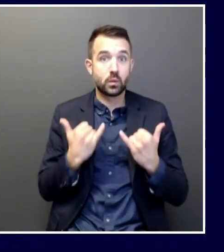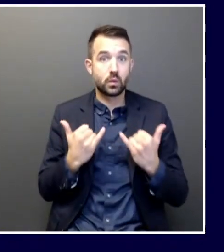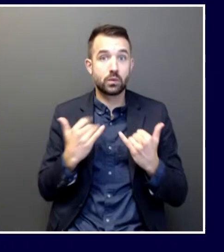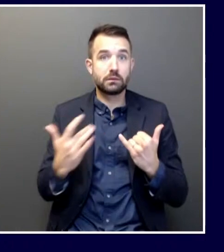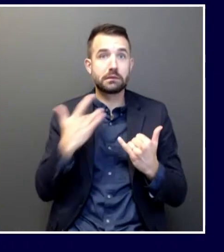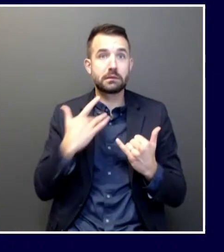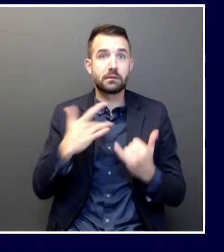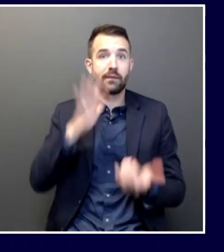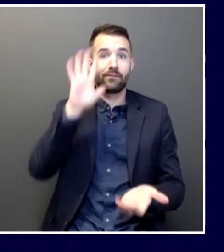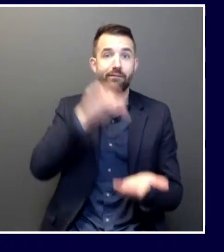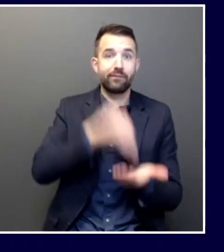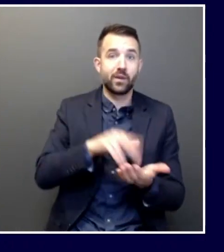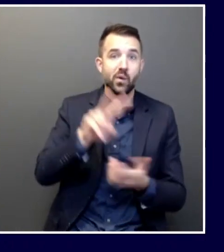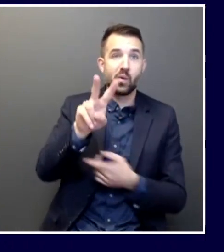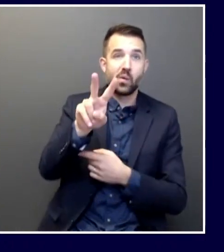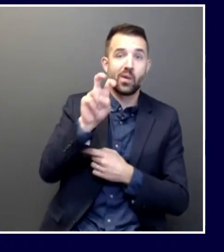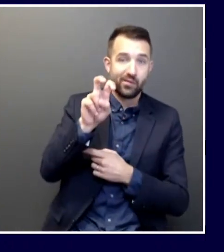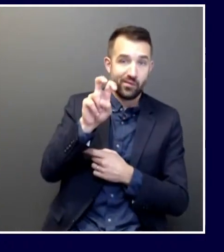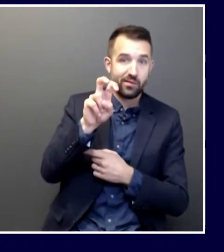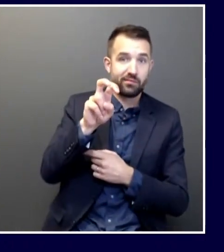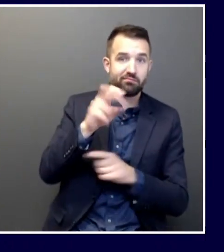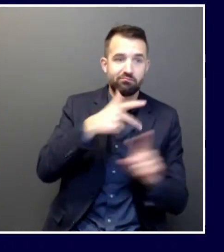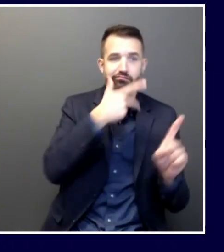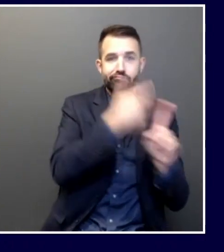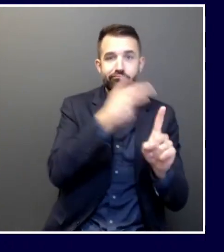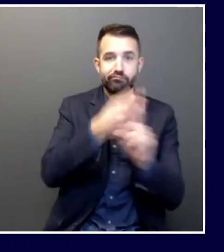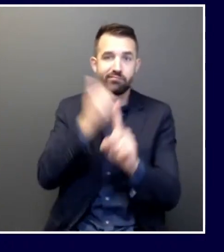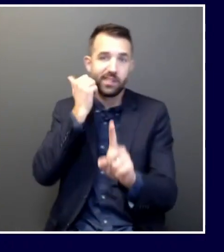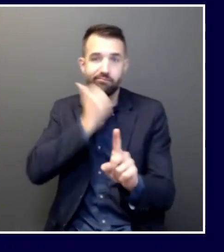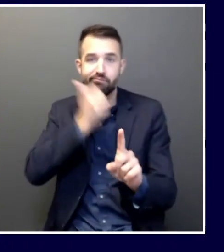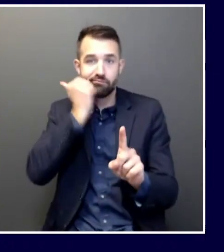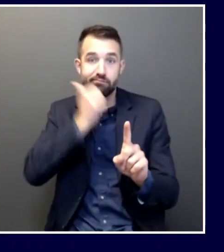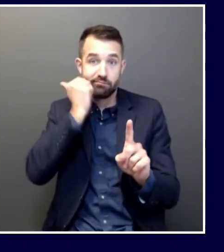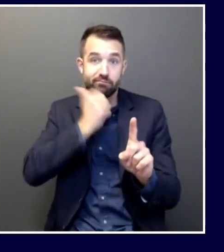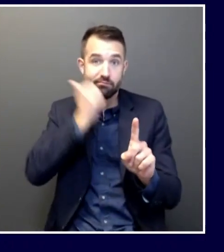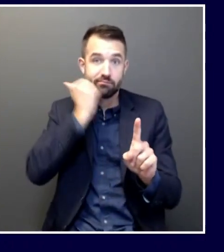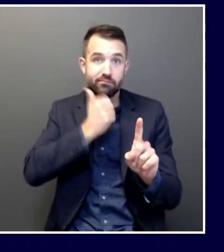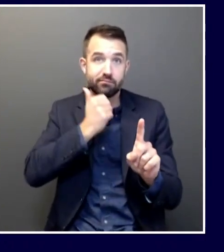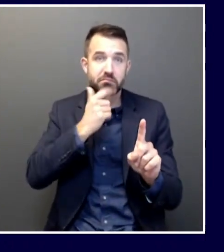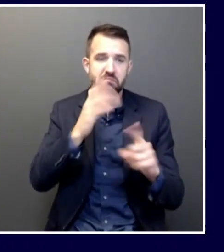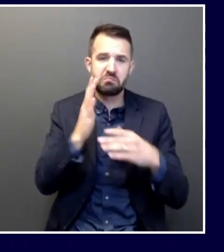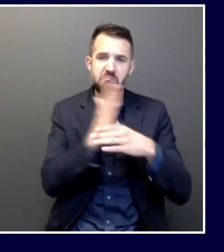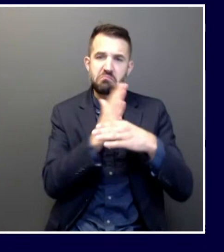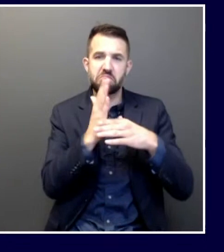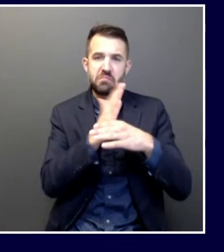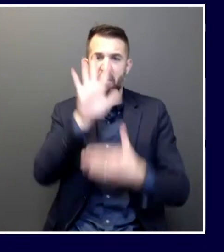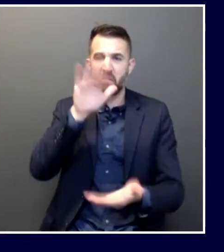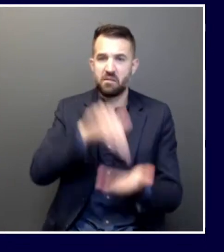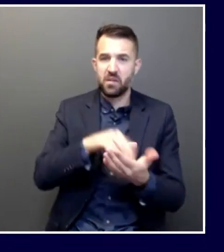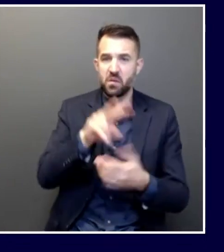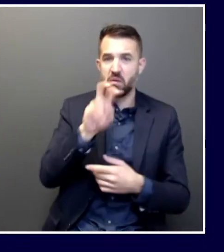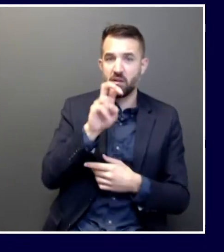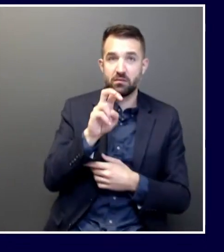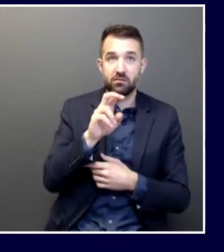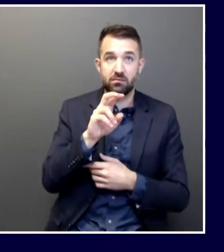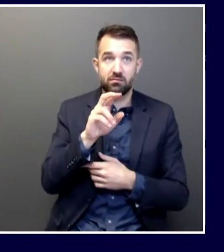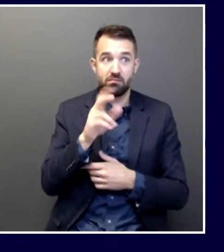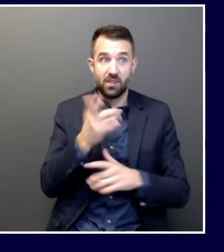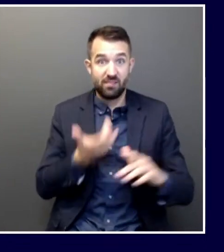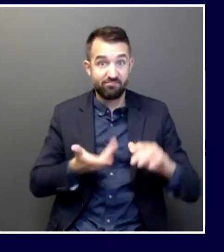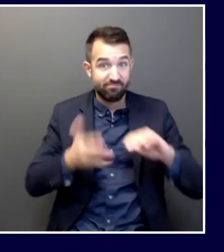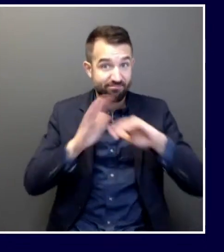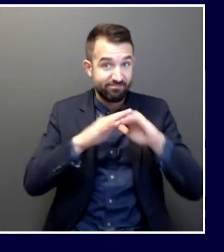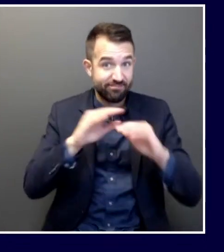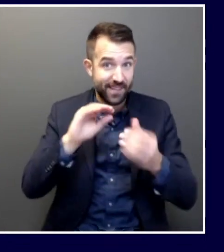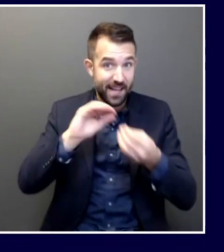5,200 doses of COVID-19 vaccine every single day. That's a significant increase. It's a